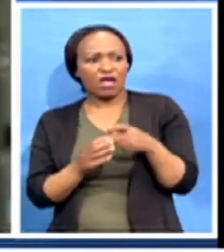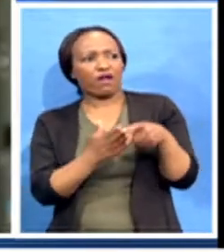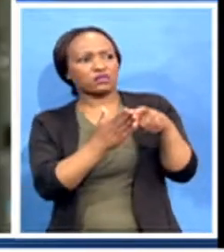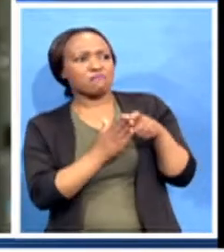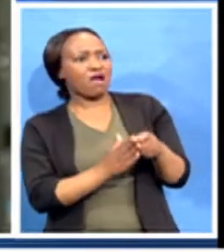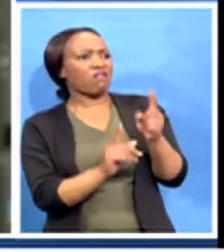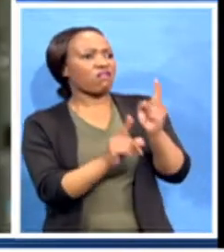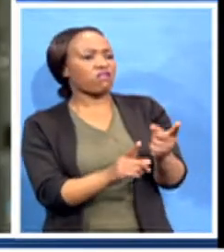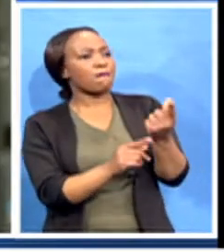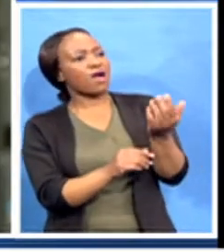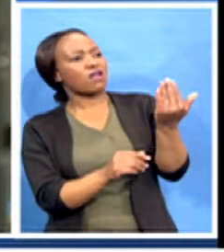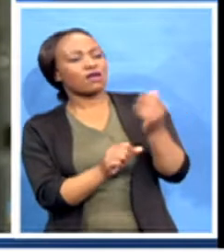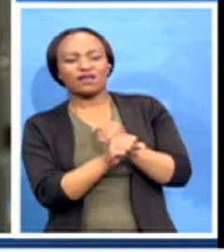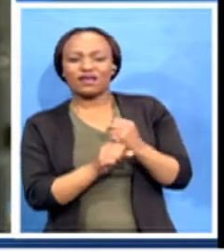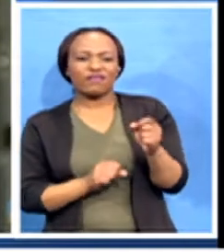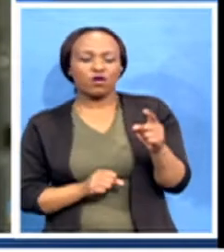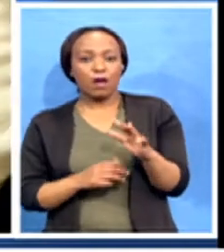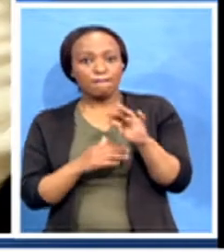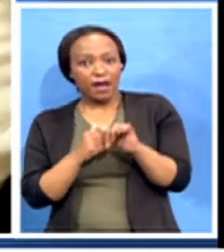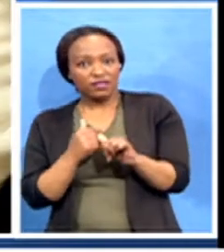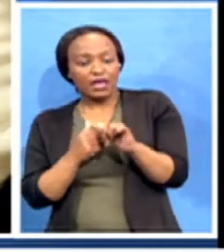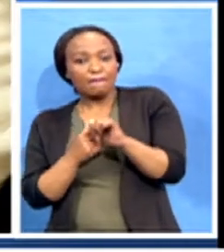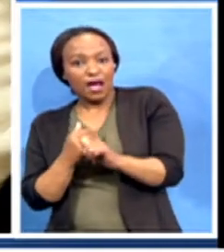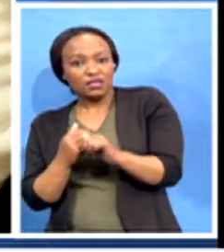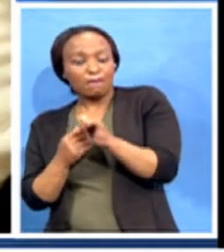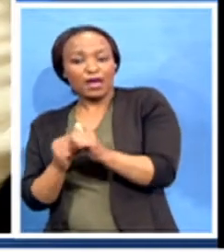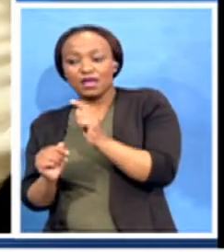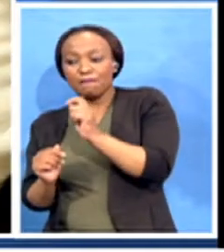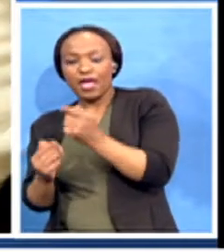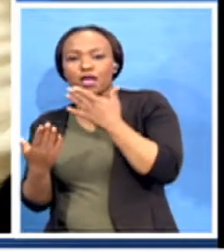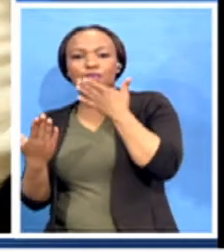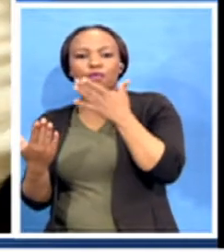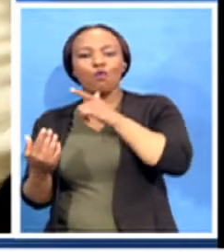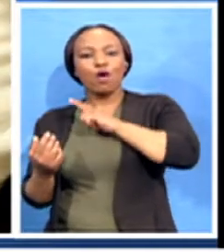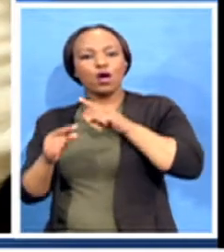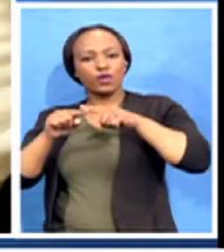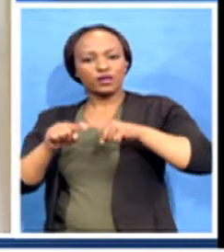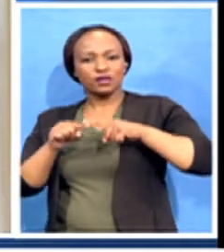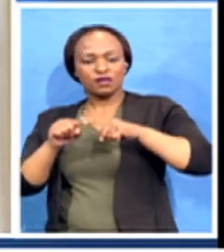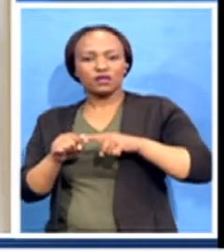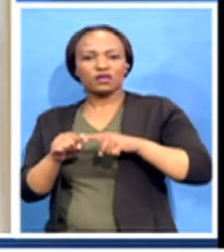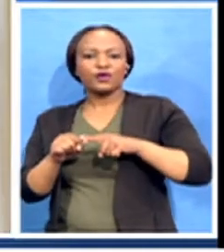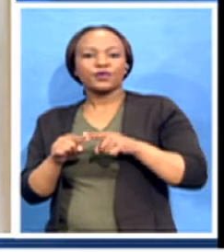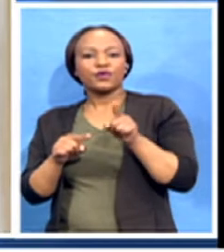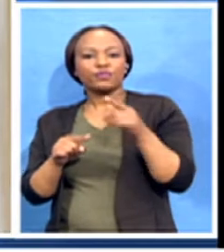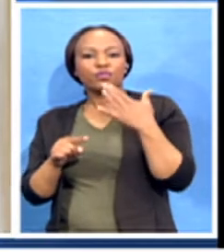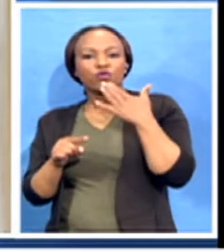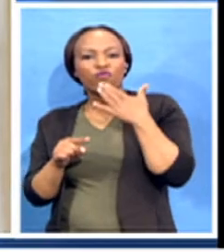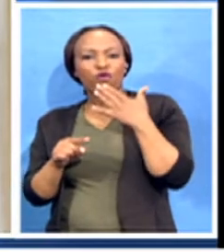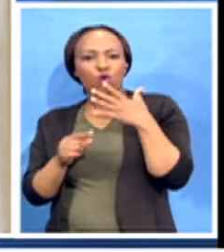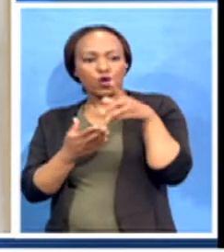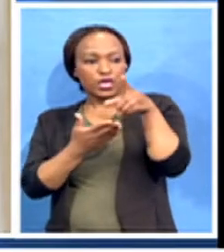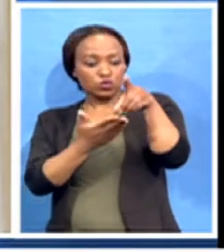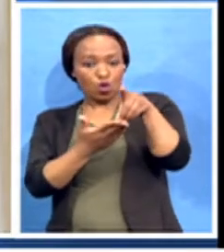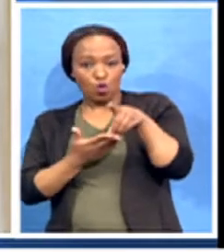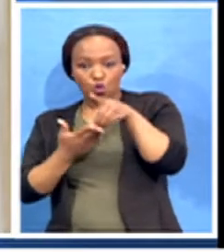And for months and months, there was no payment coming through because we were relying on the donors